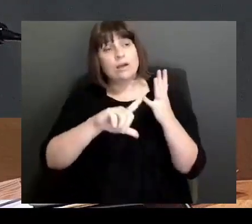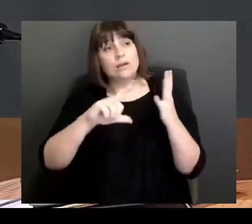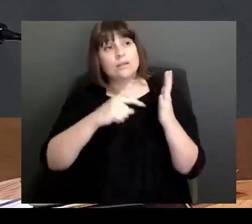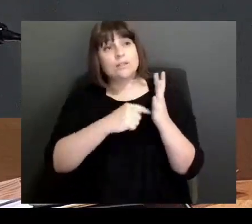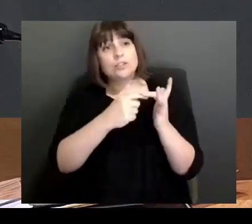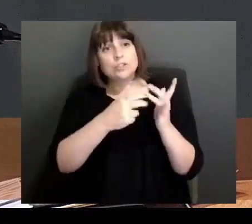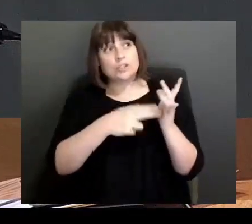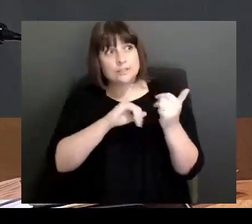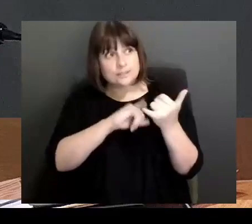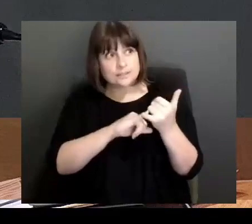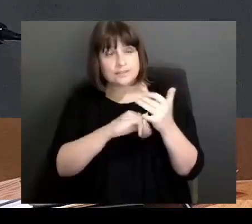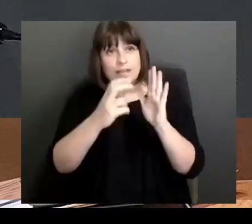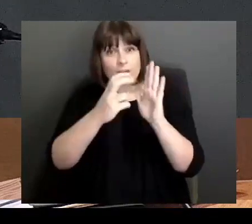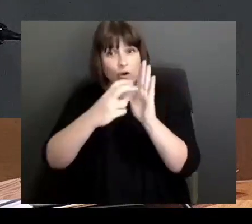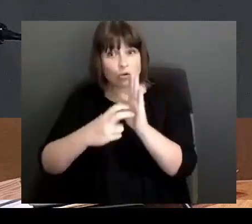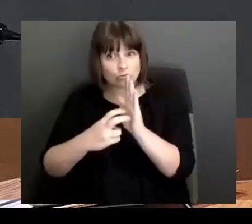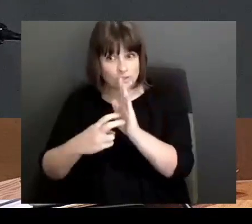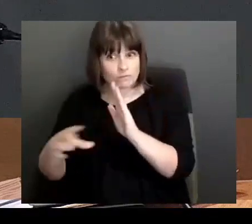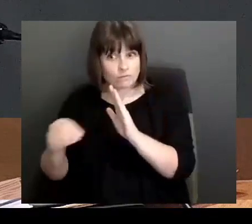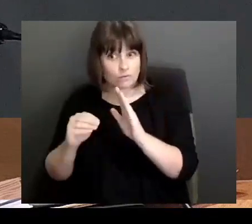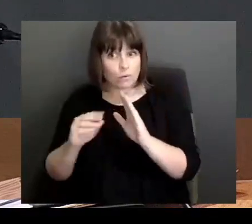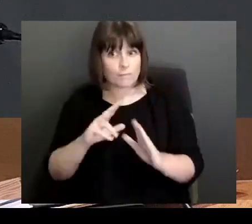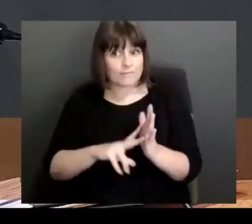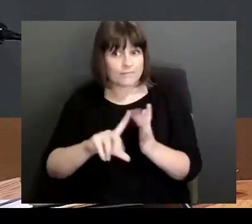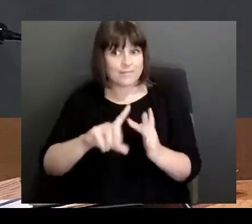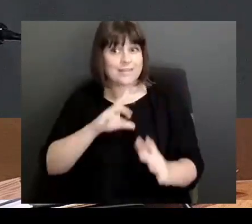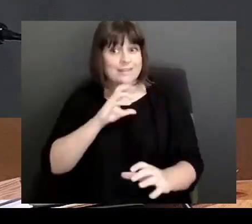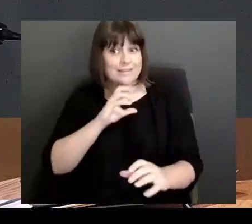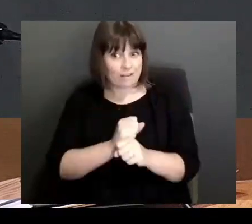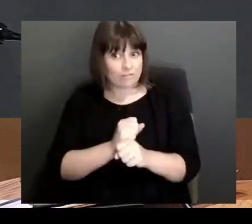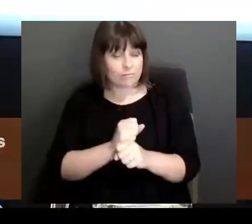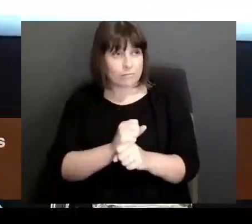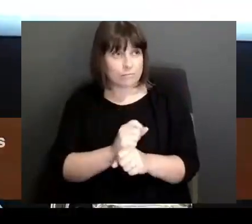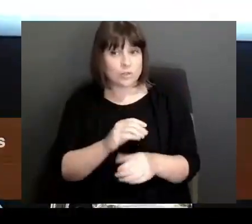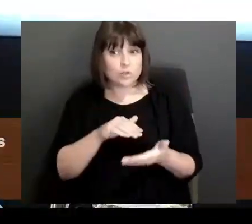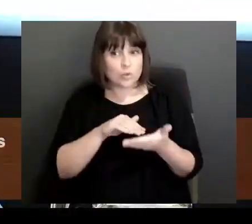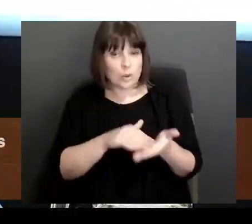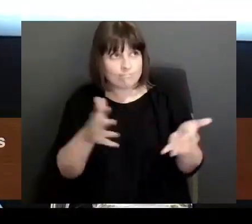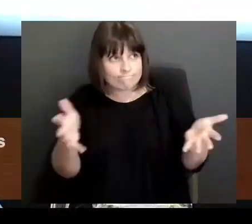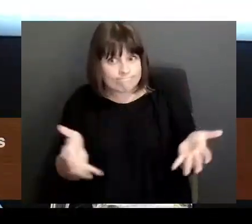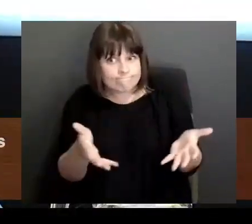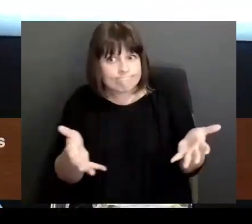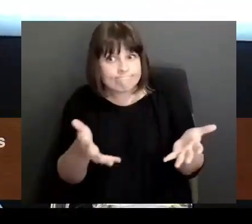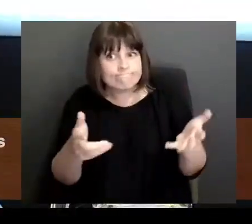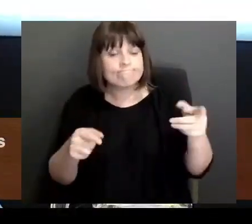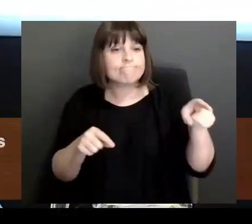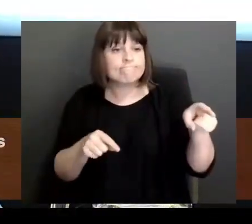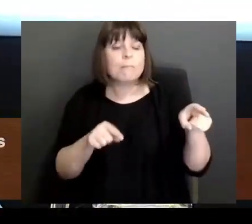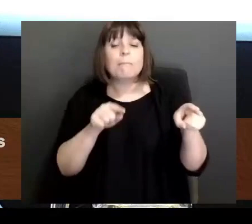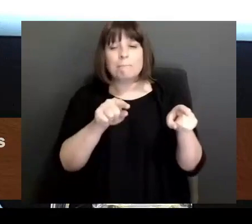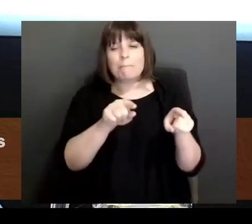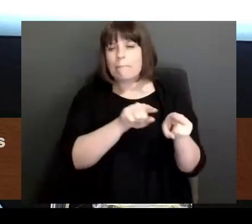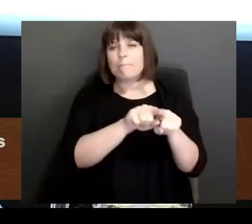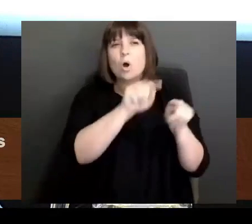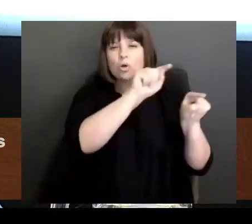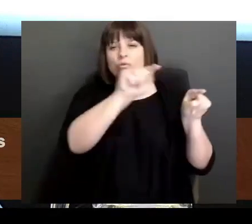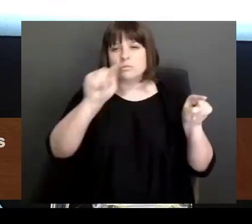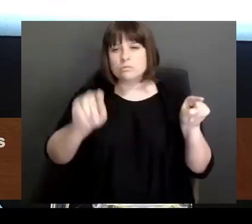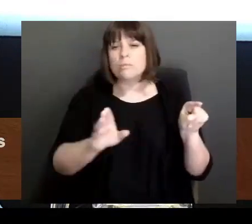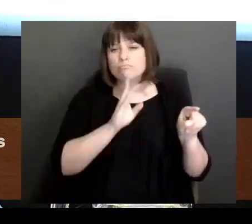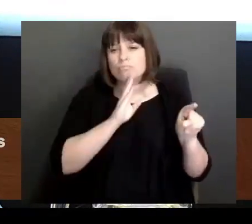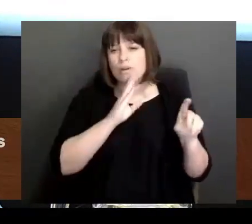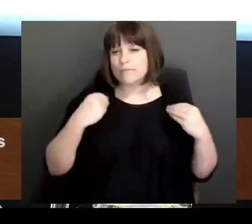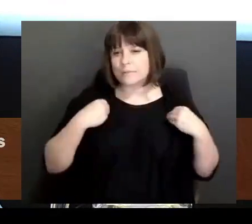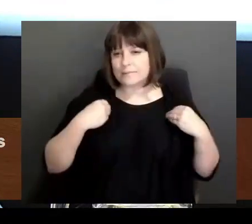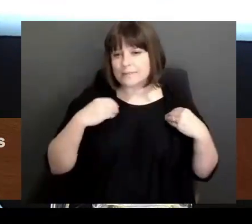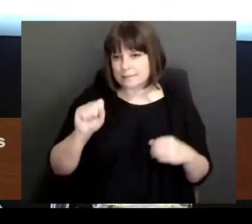has run to help incentivise the build. But primarily, they are private sector investment. The only, if